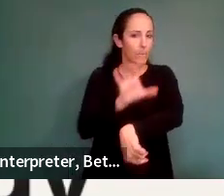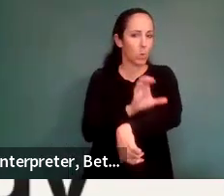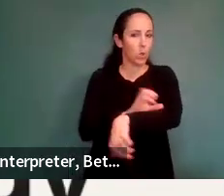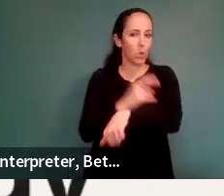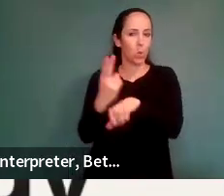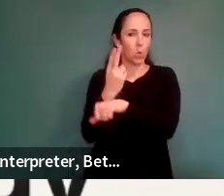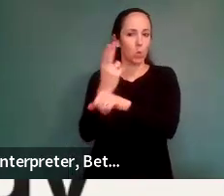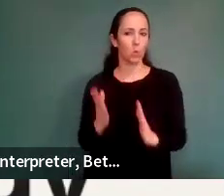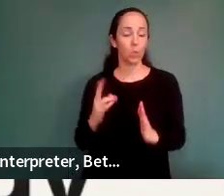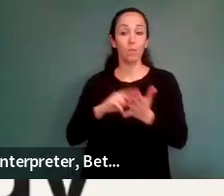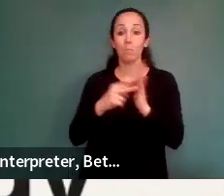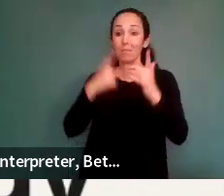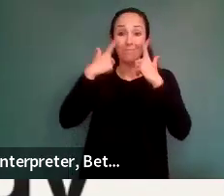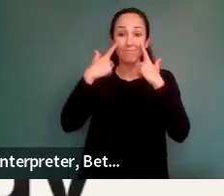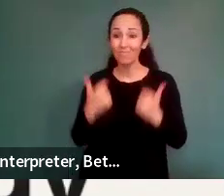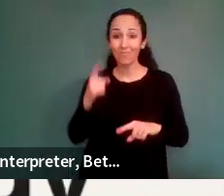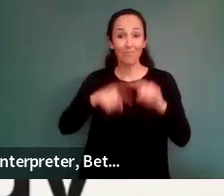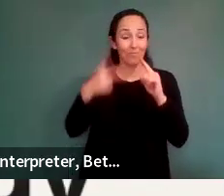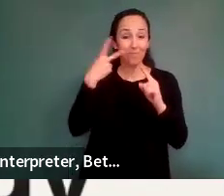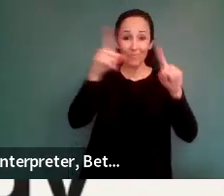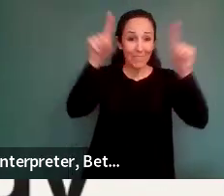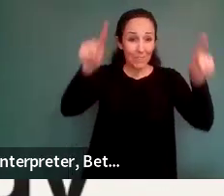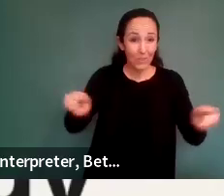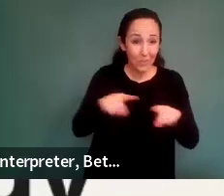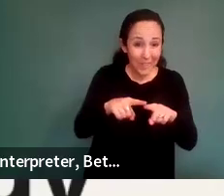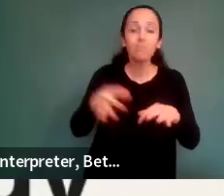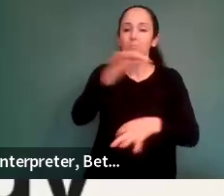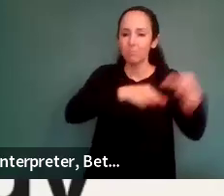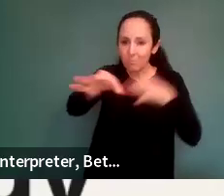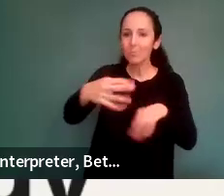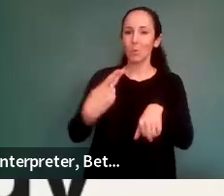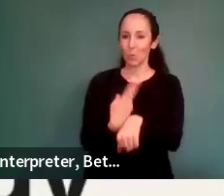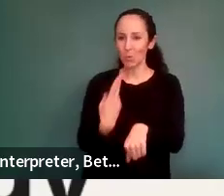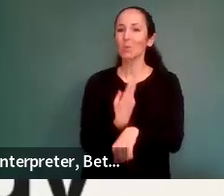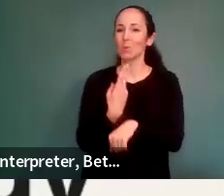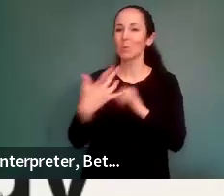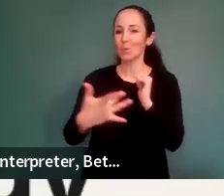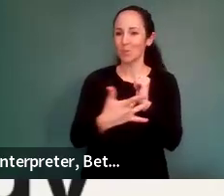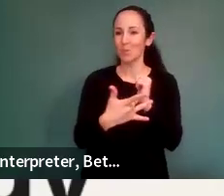seeing screen content or navigating with a mouse.